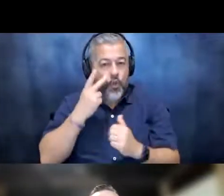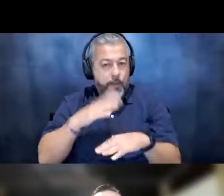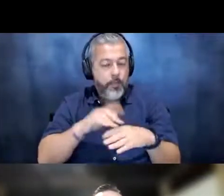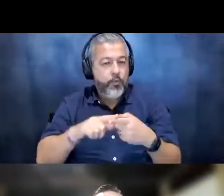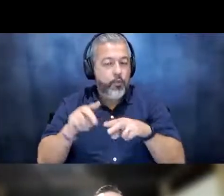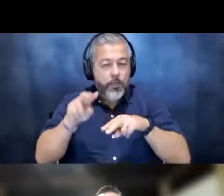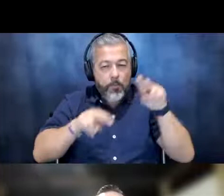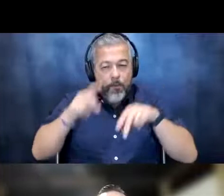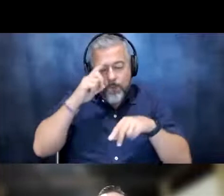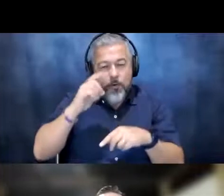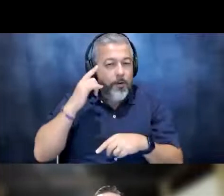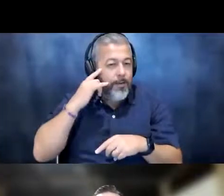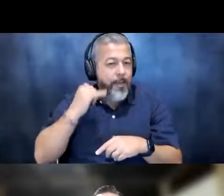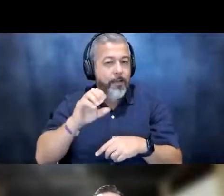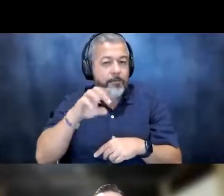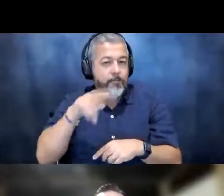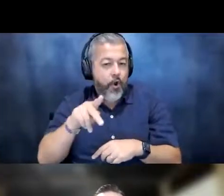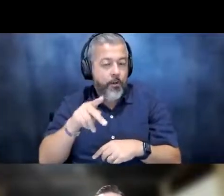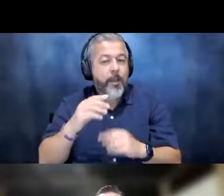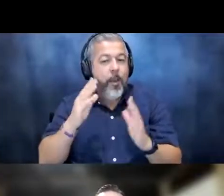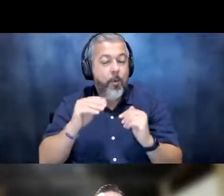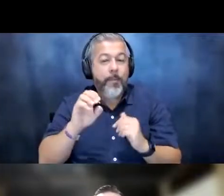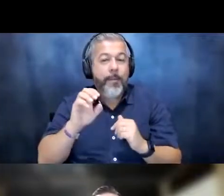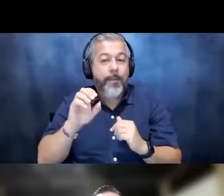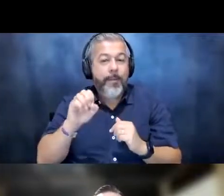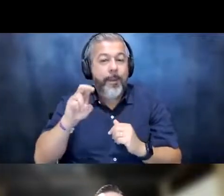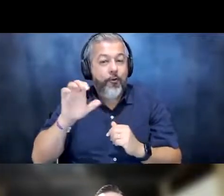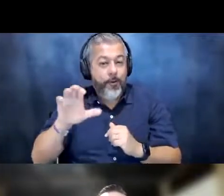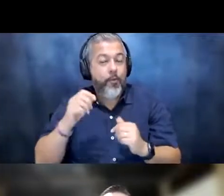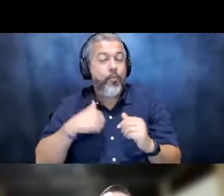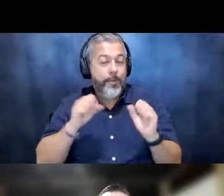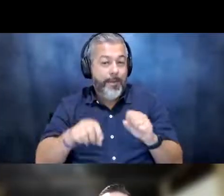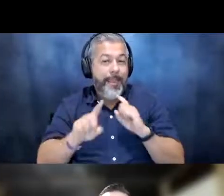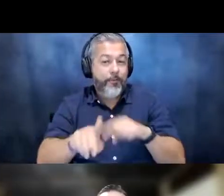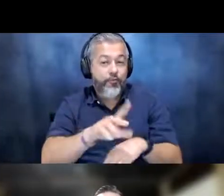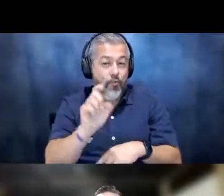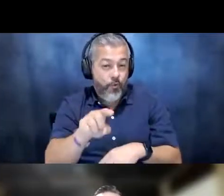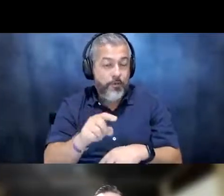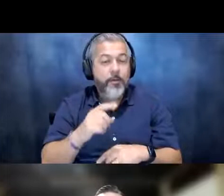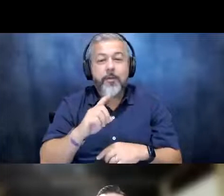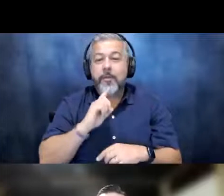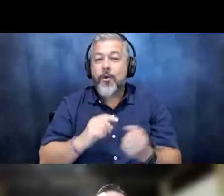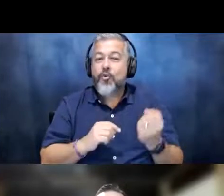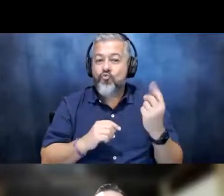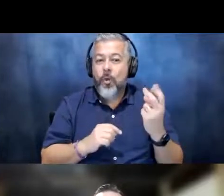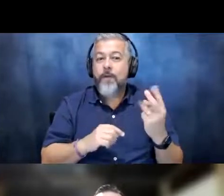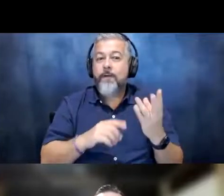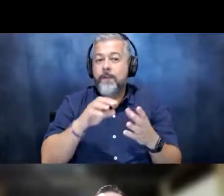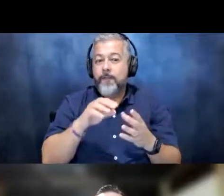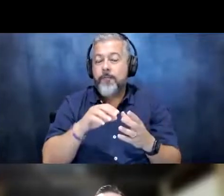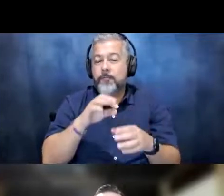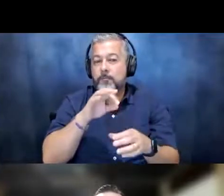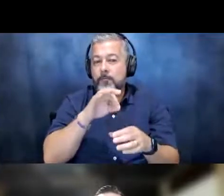for Calspark. And so Eric, I hope that we had been able to answer your question, and it looks like there was 12 upvotes for it. And